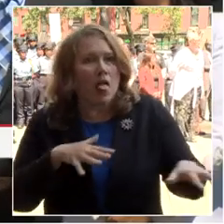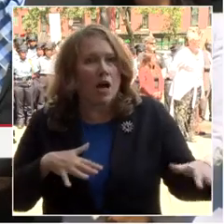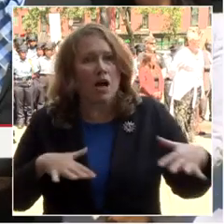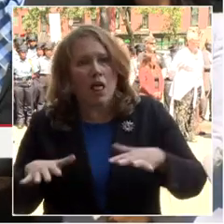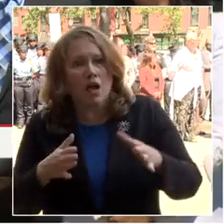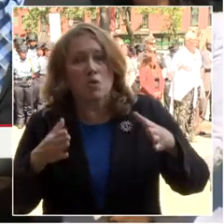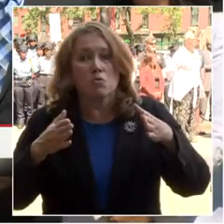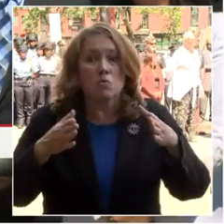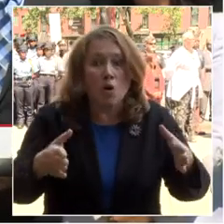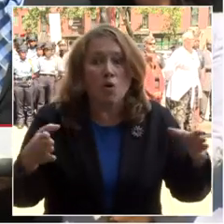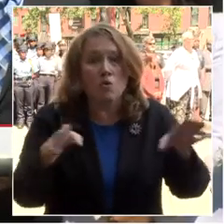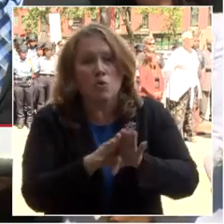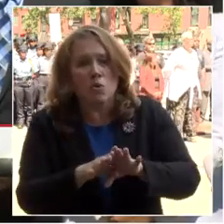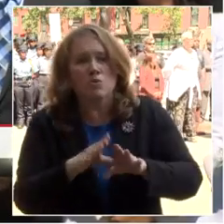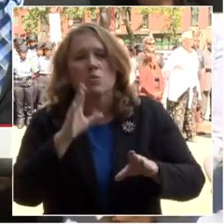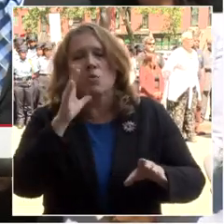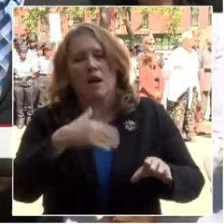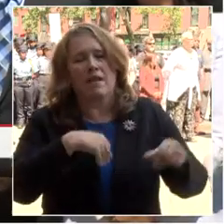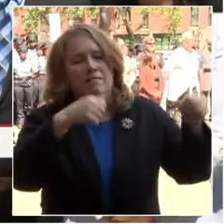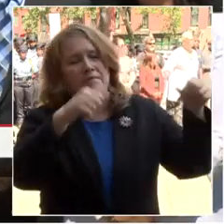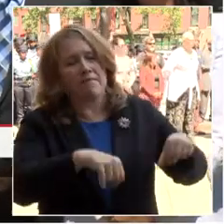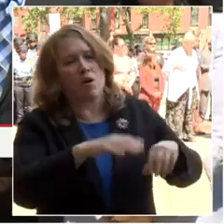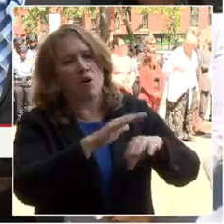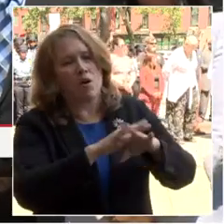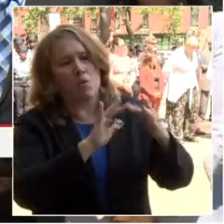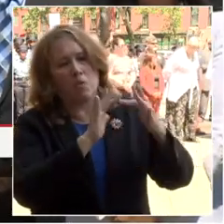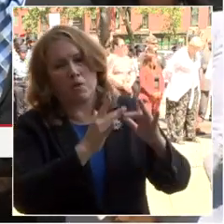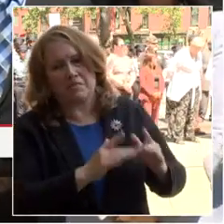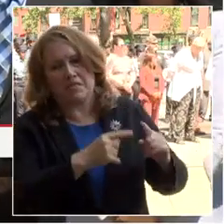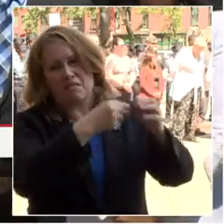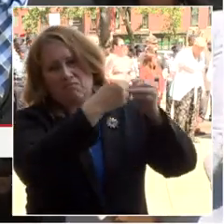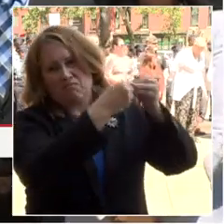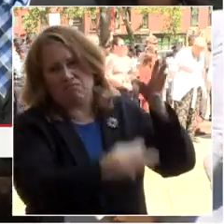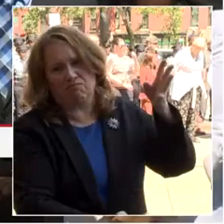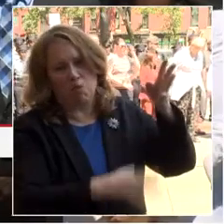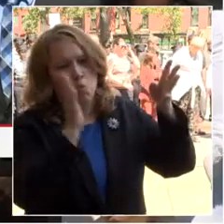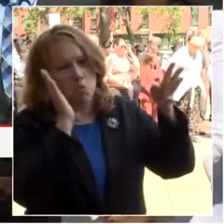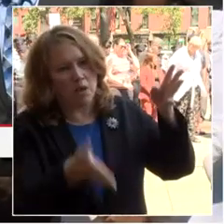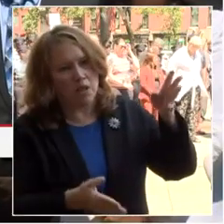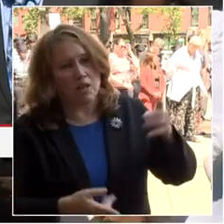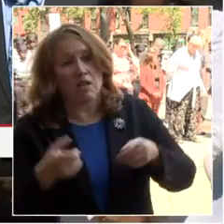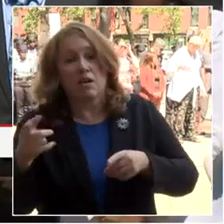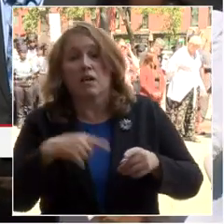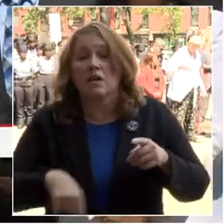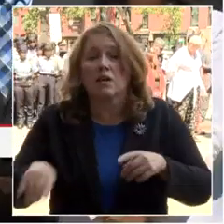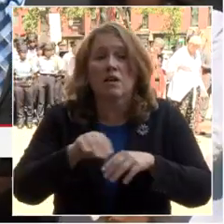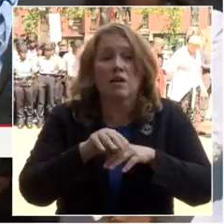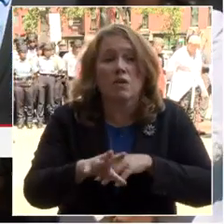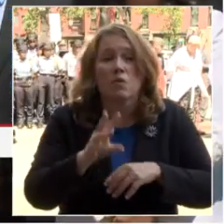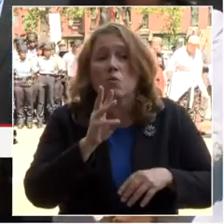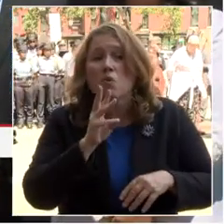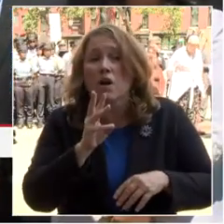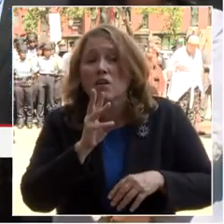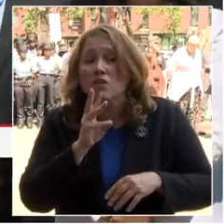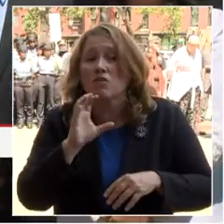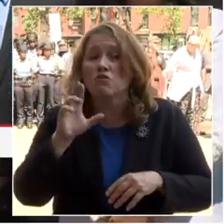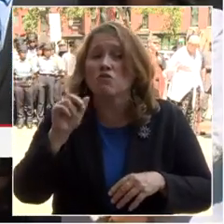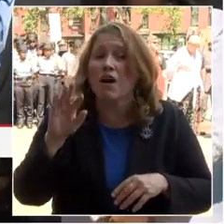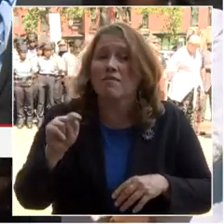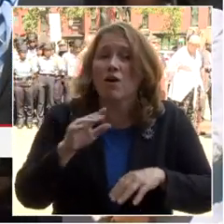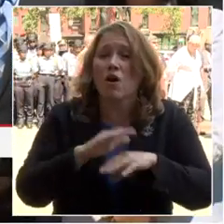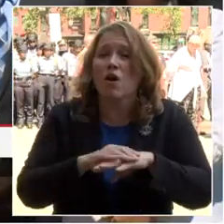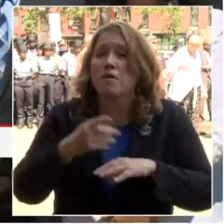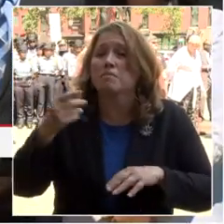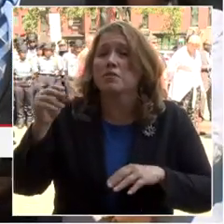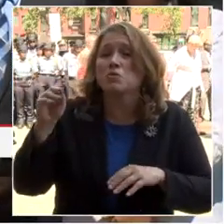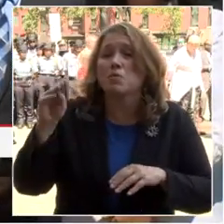website and social media channels as well. Additionally, MPD has advised the public about watercraft restrictions on the Potomac River that will go